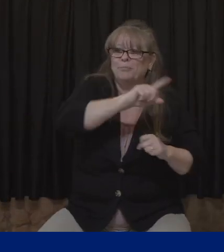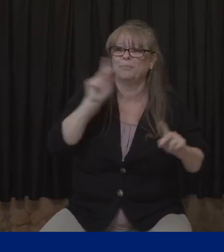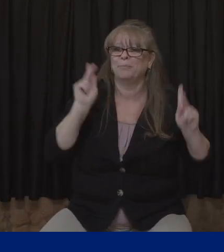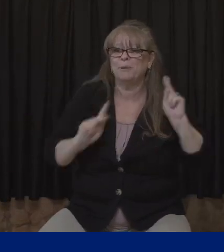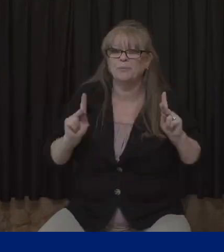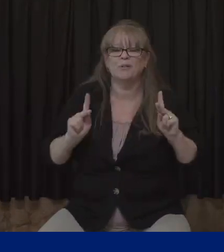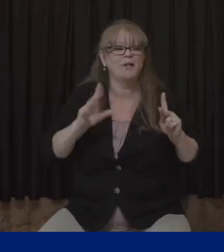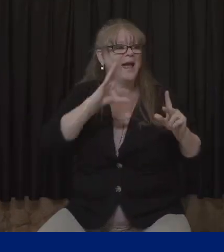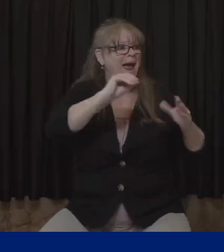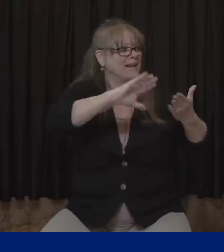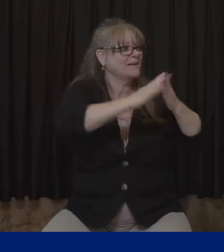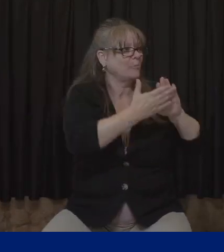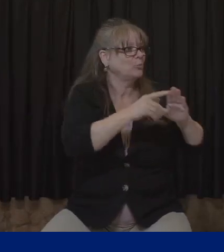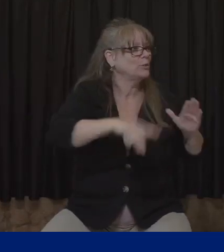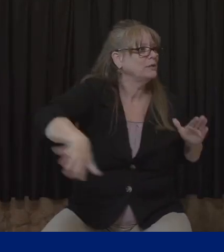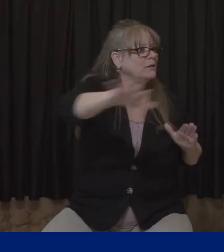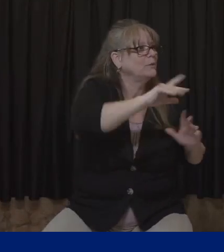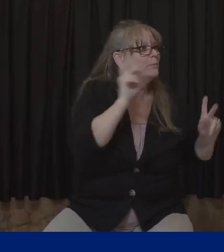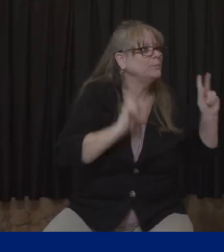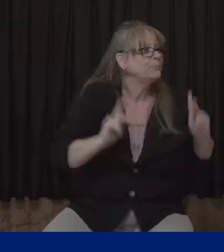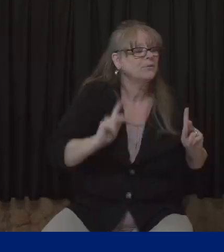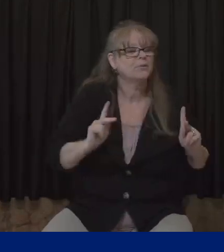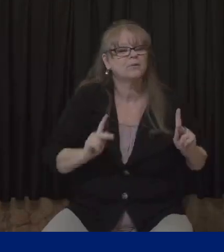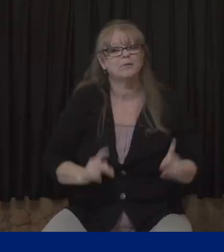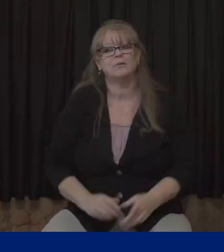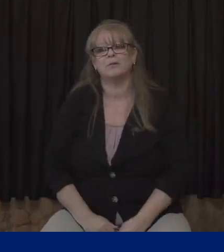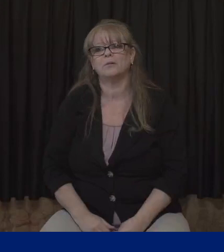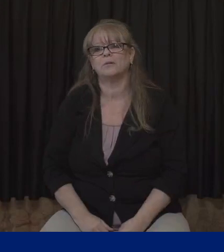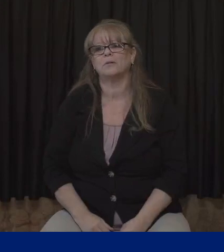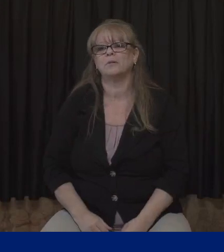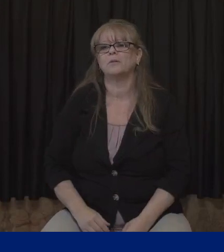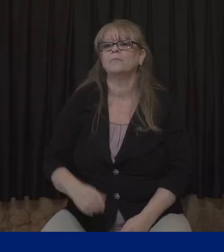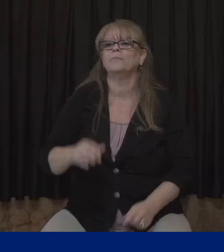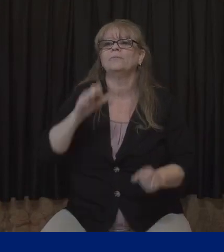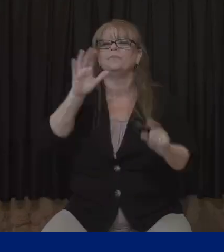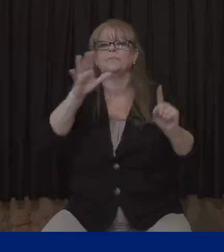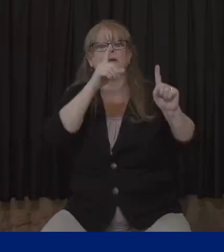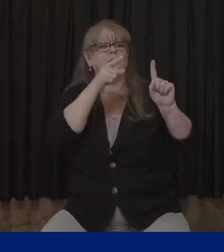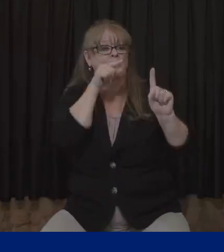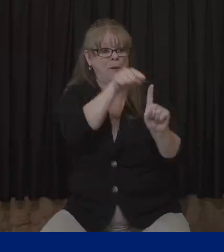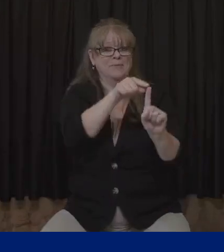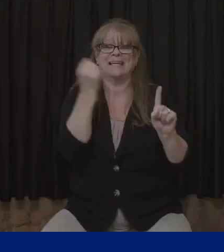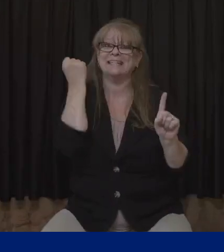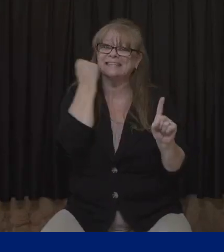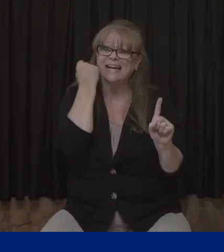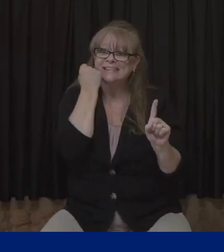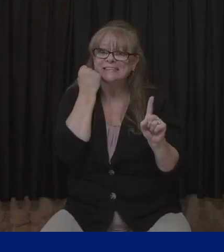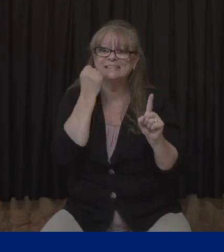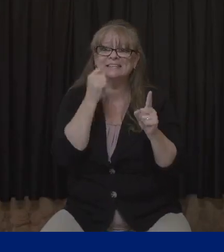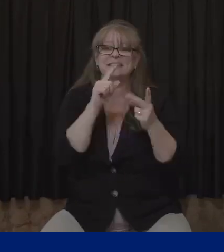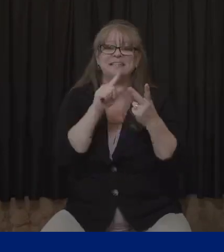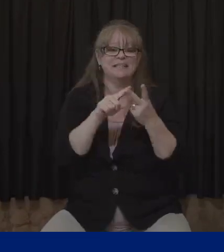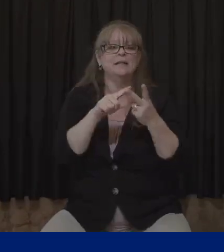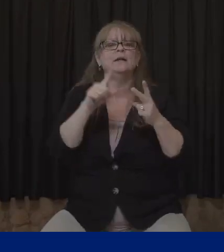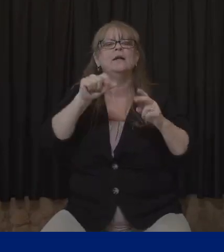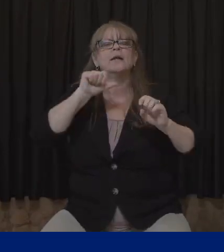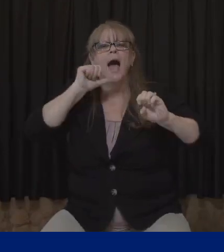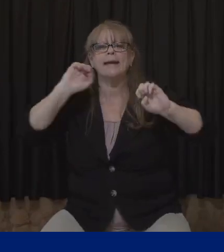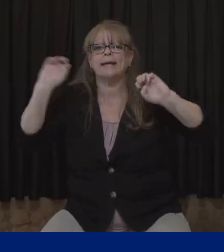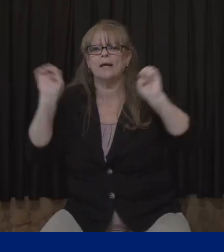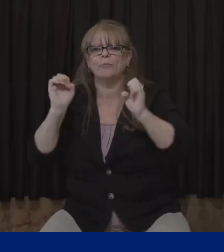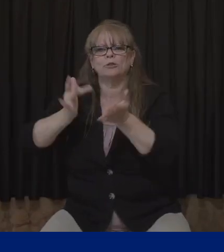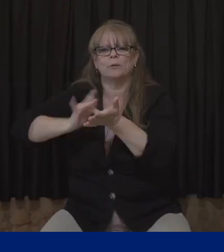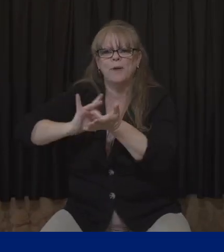Non-emergency medical and dental procedures are also beginning with precautions to ensure that the hospitals and dental clinics have enough